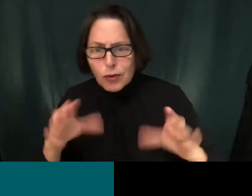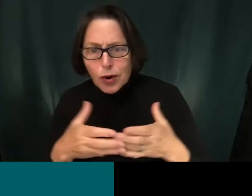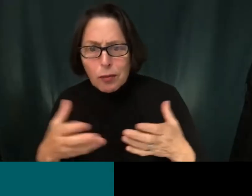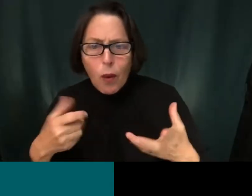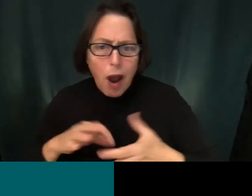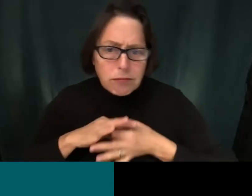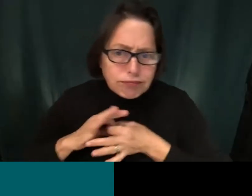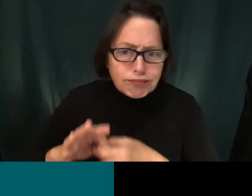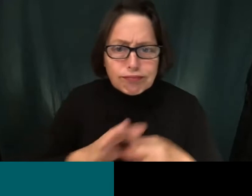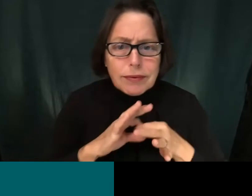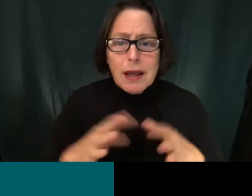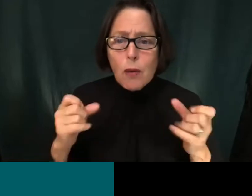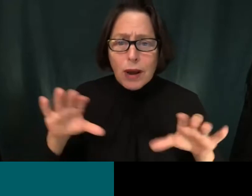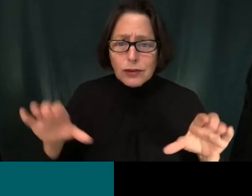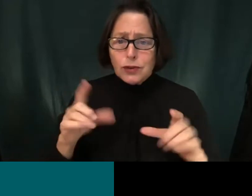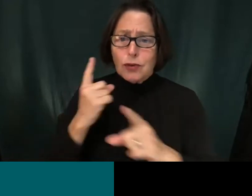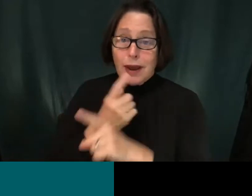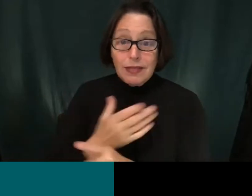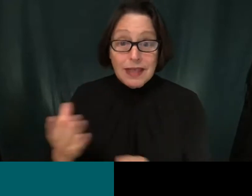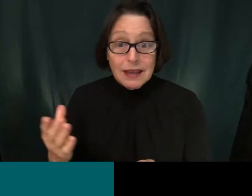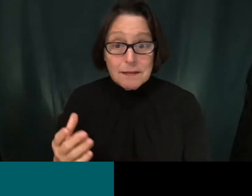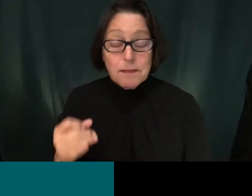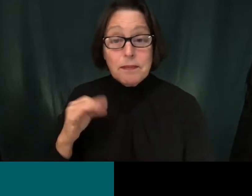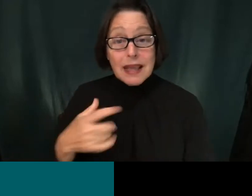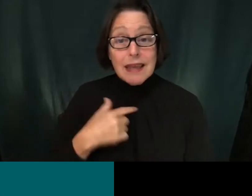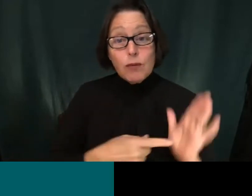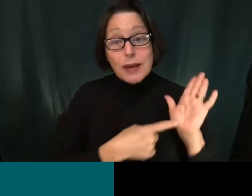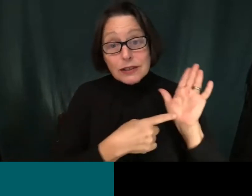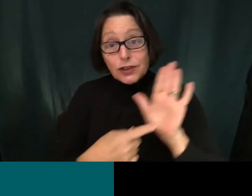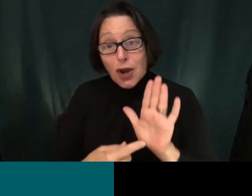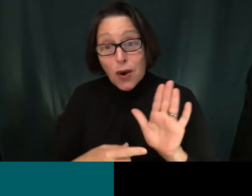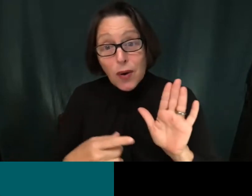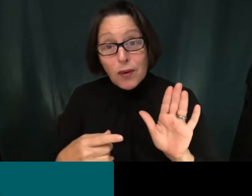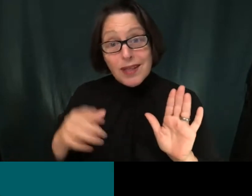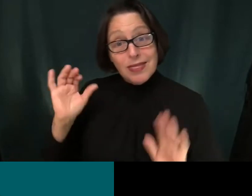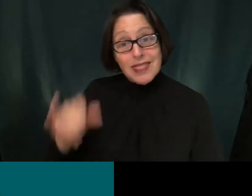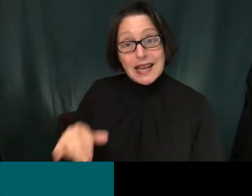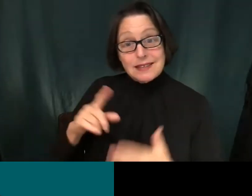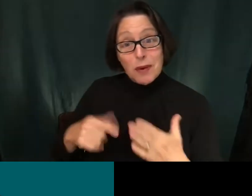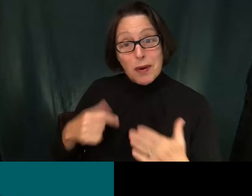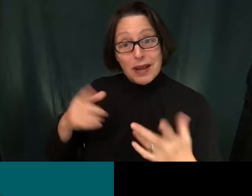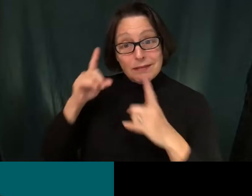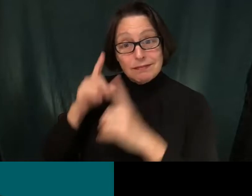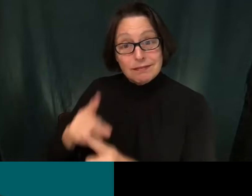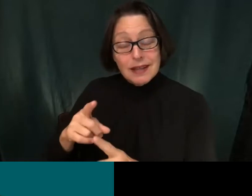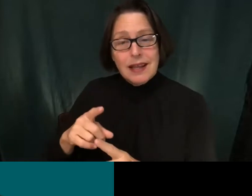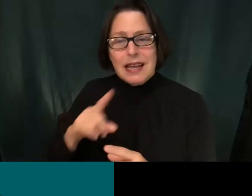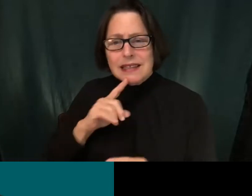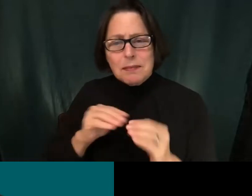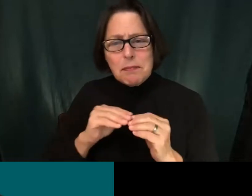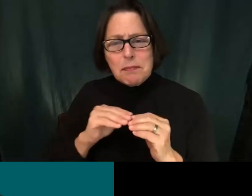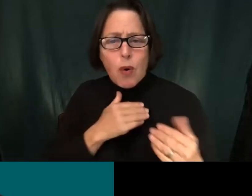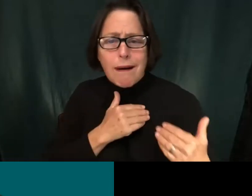be doing the right thing. And so if we can come with that sort of basis of understanding, that helps us be more kind to the people